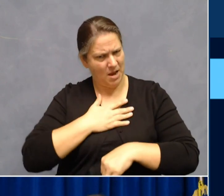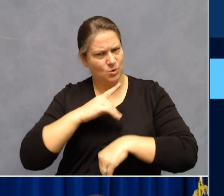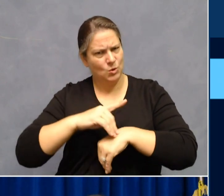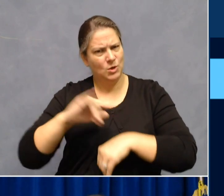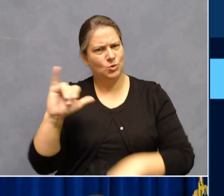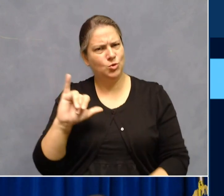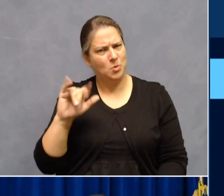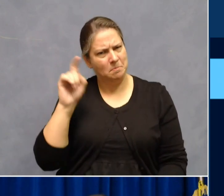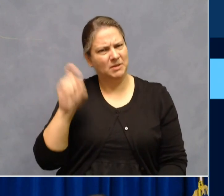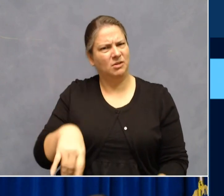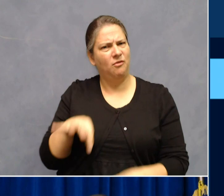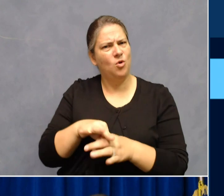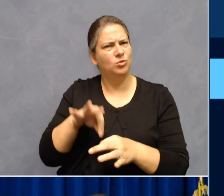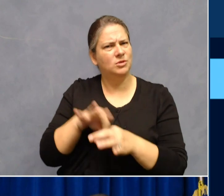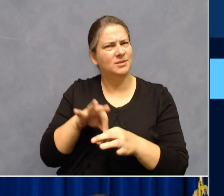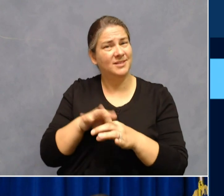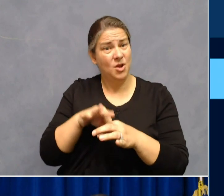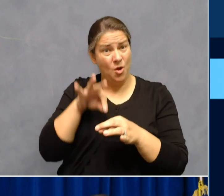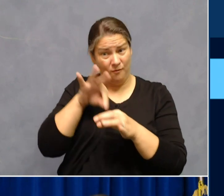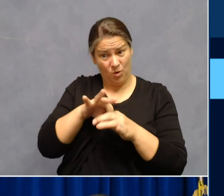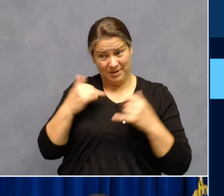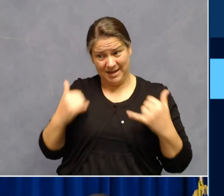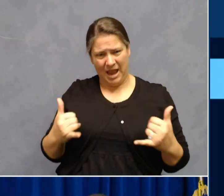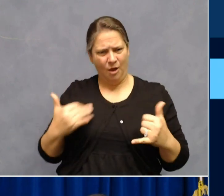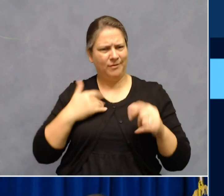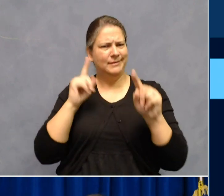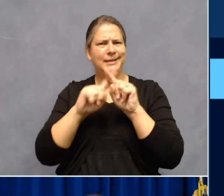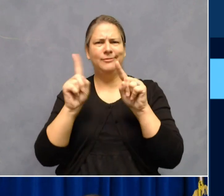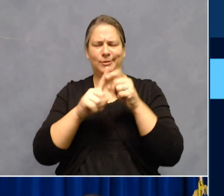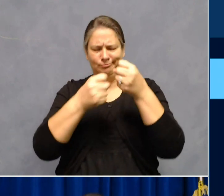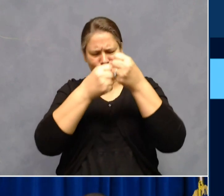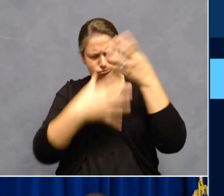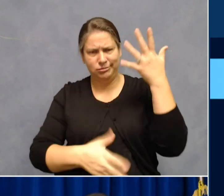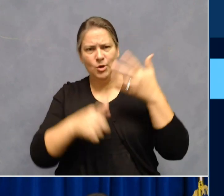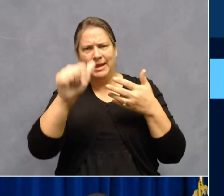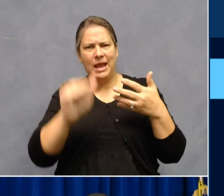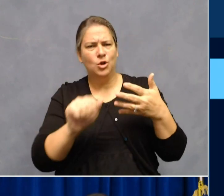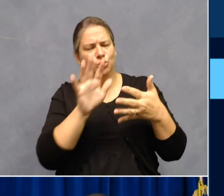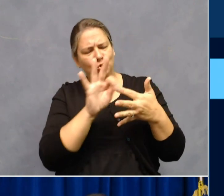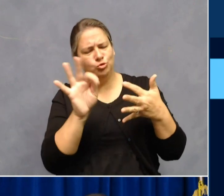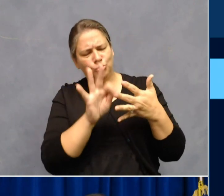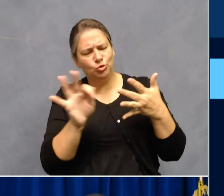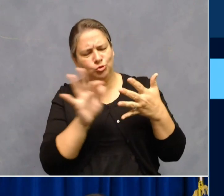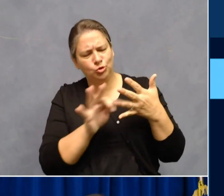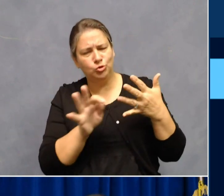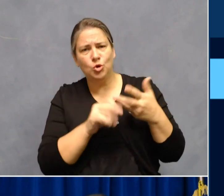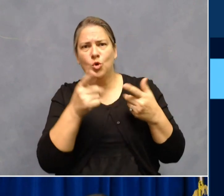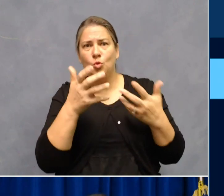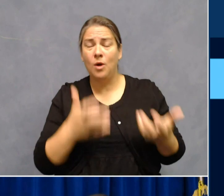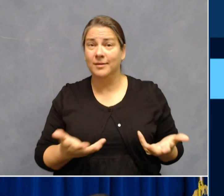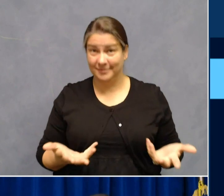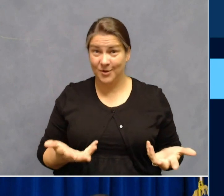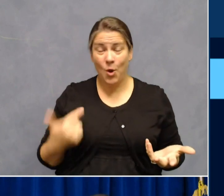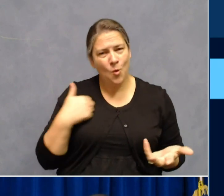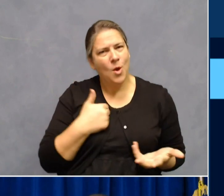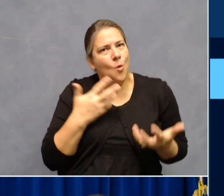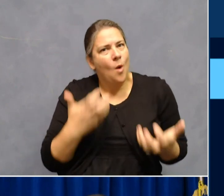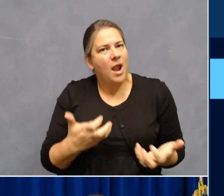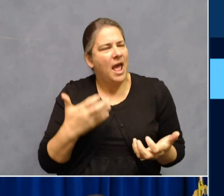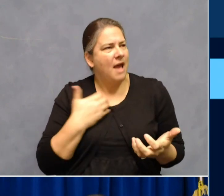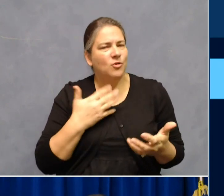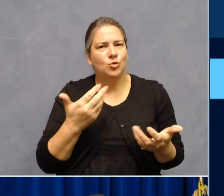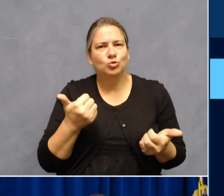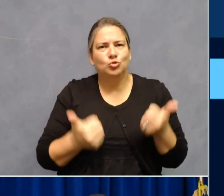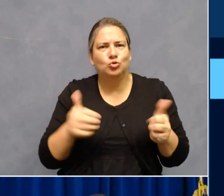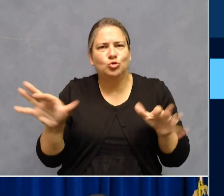before. So let's show this Commonwealth and this country that we like having options. And let's have a record turnout. And then let's